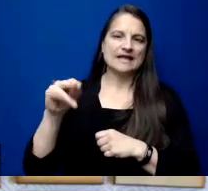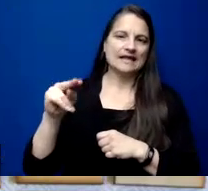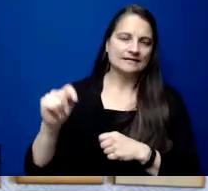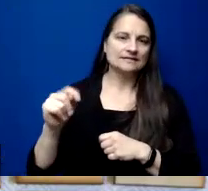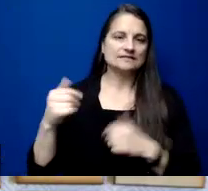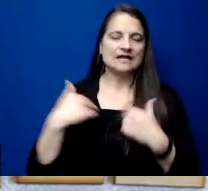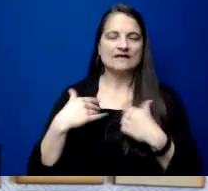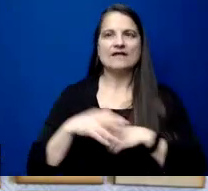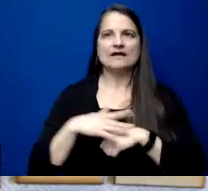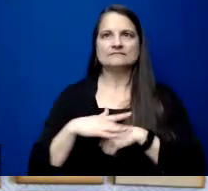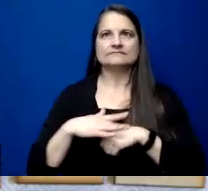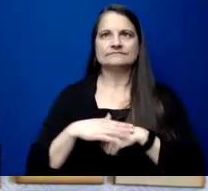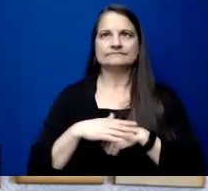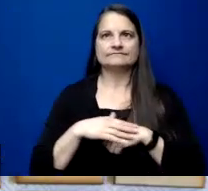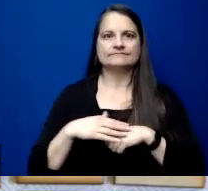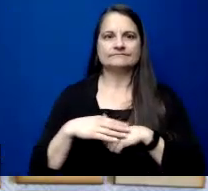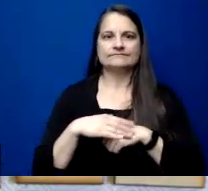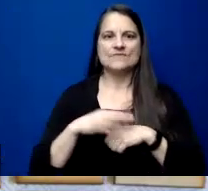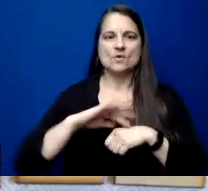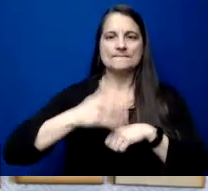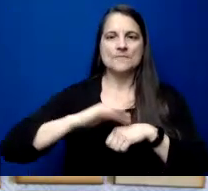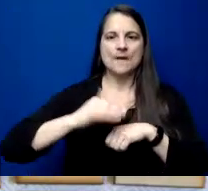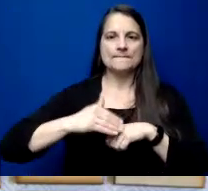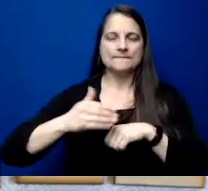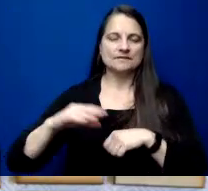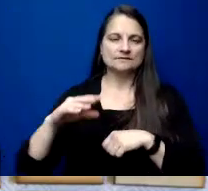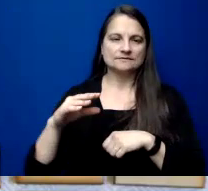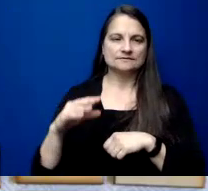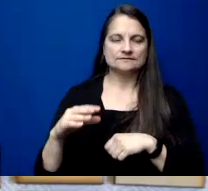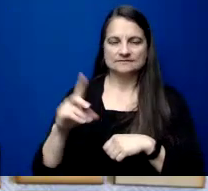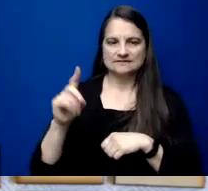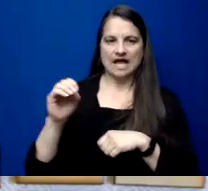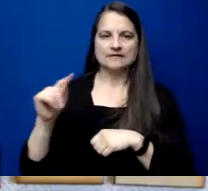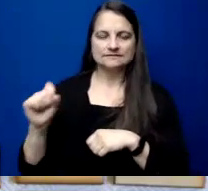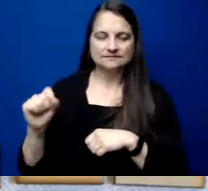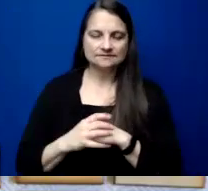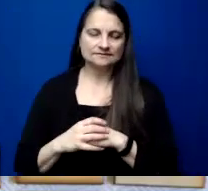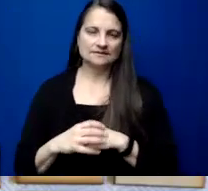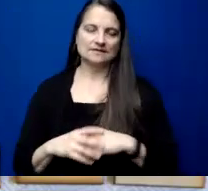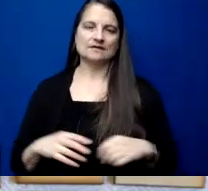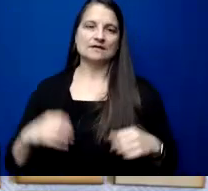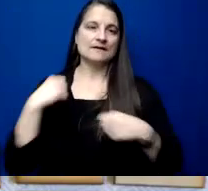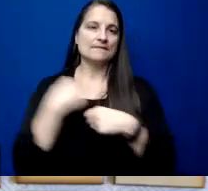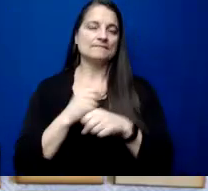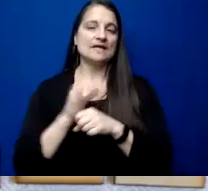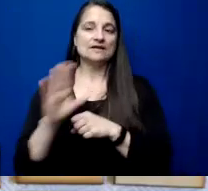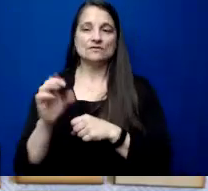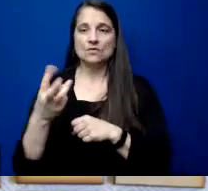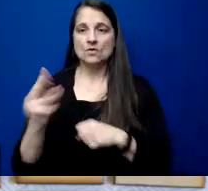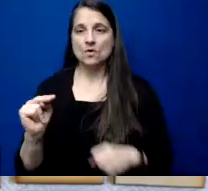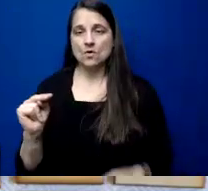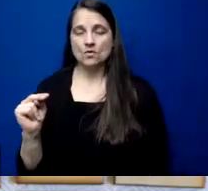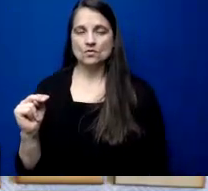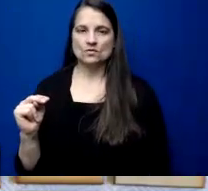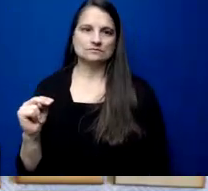feel on games, or bump dots, different textured things. You can make your own